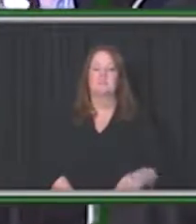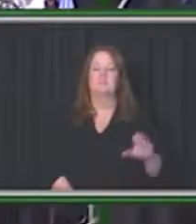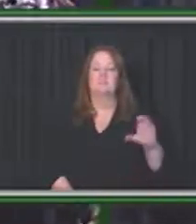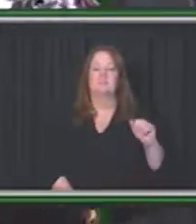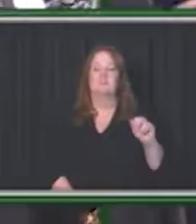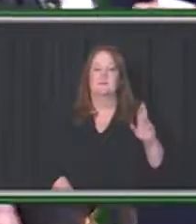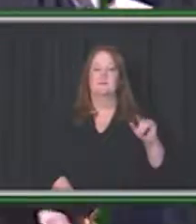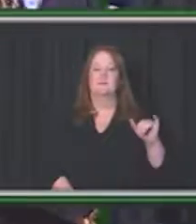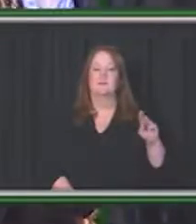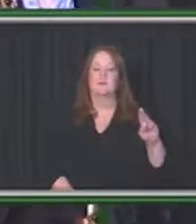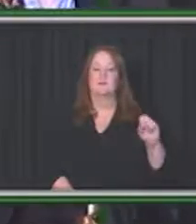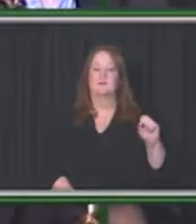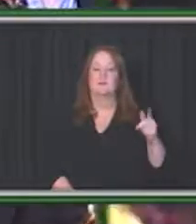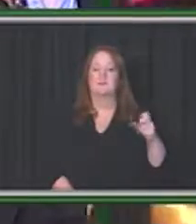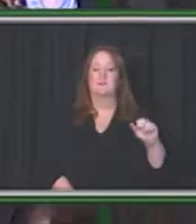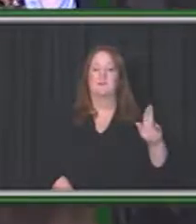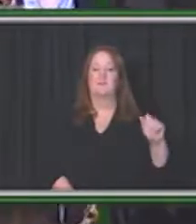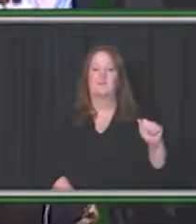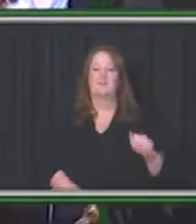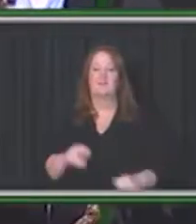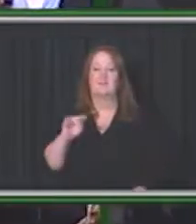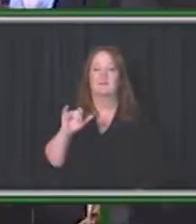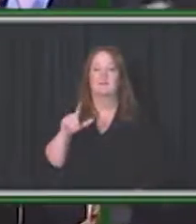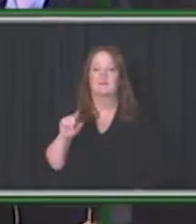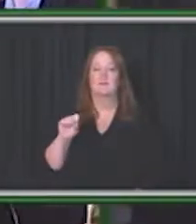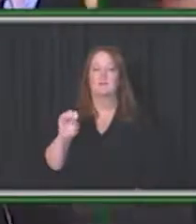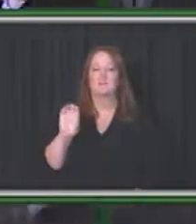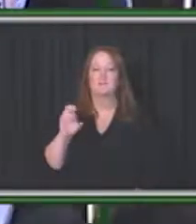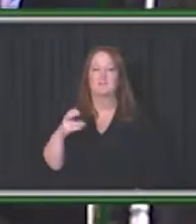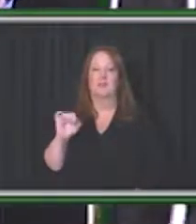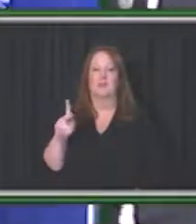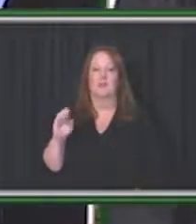Carolina Salguera. Nicholas Schaefer.